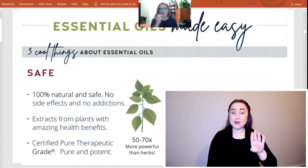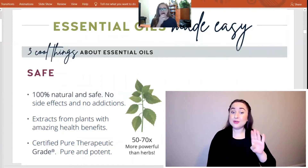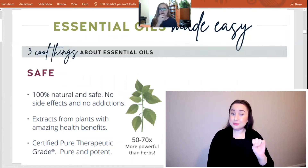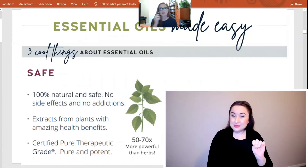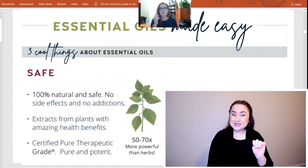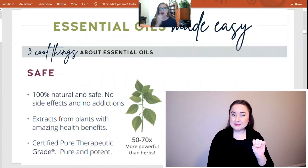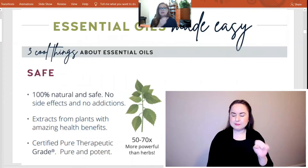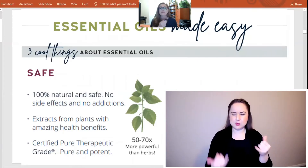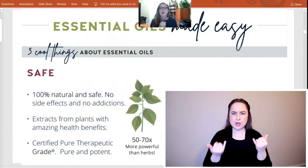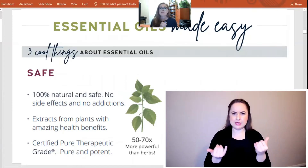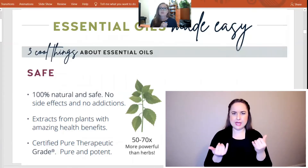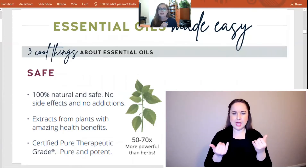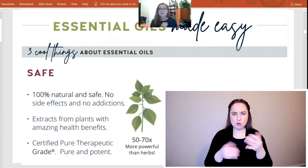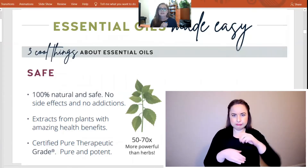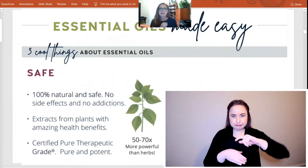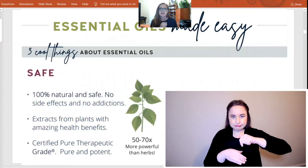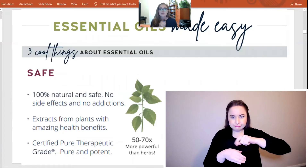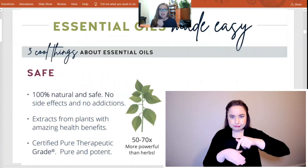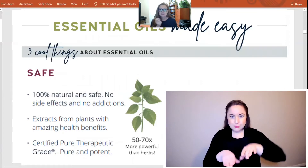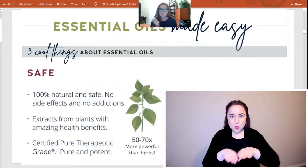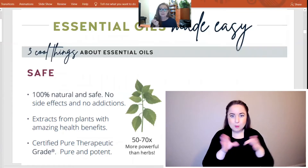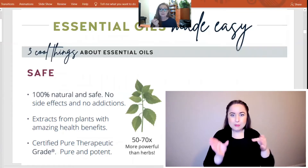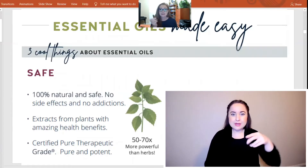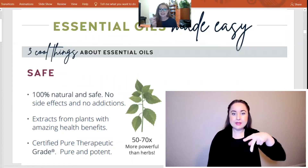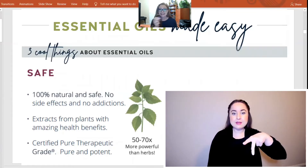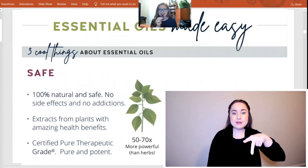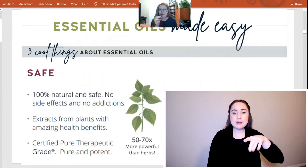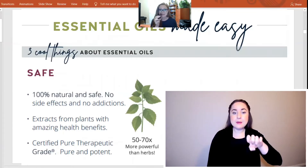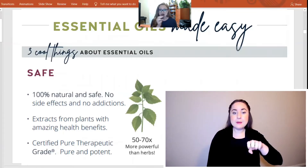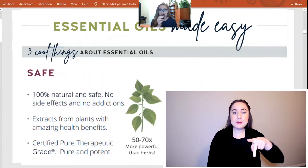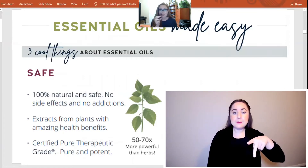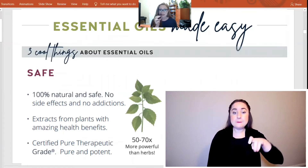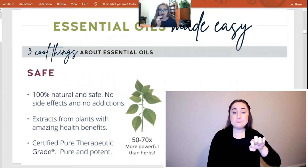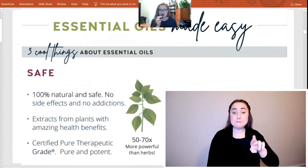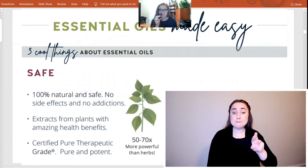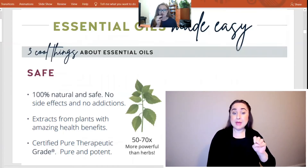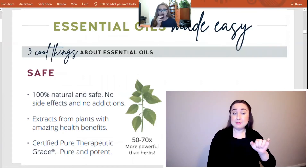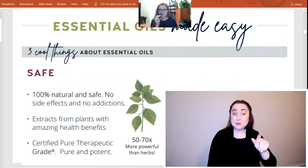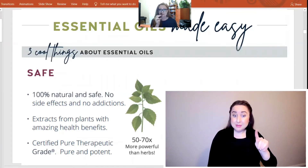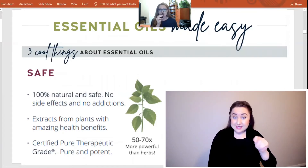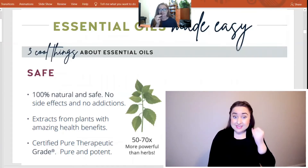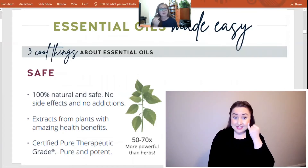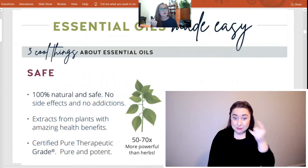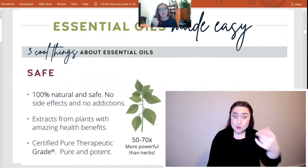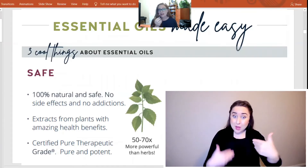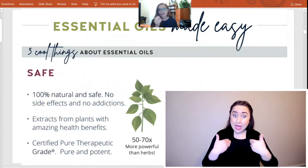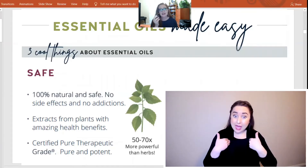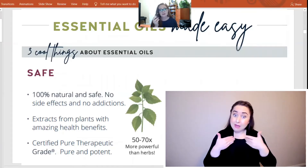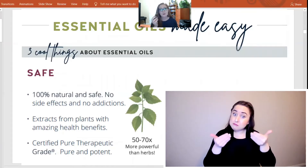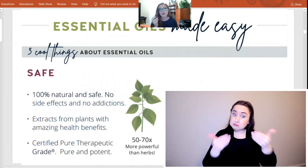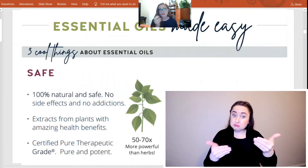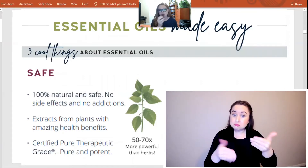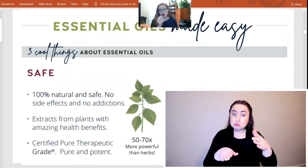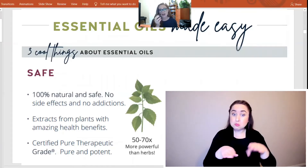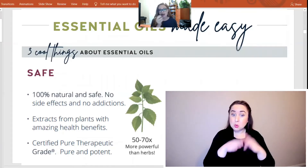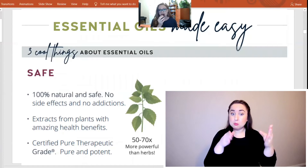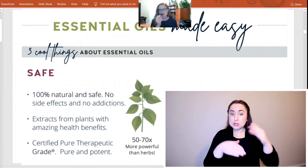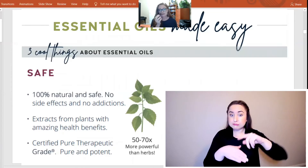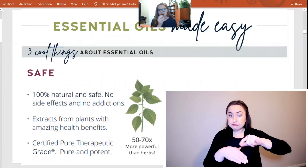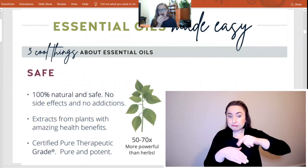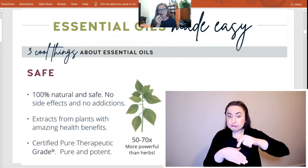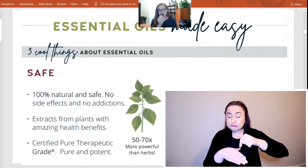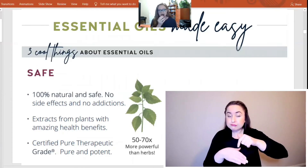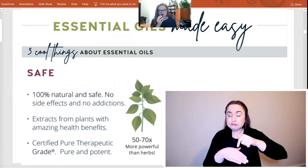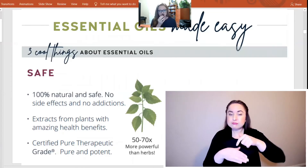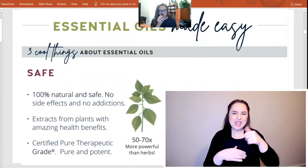I'm just opening my bottle of peppermint. If anyone has peppermint, I'd love for you to open it up or any other oil that you have.